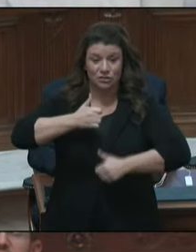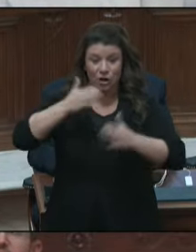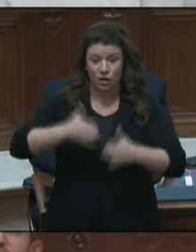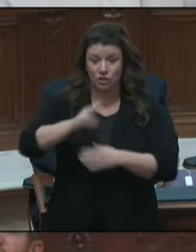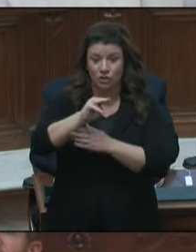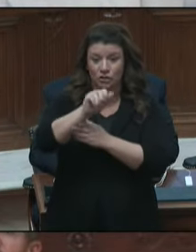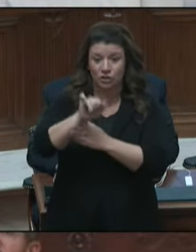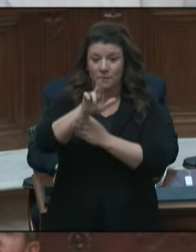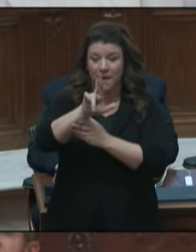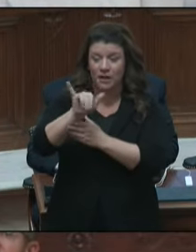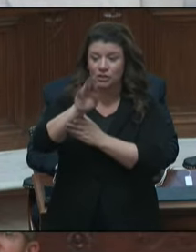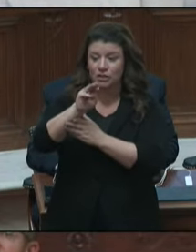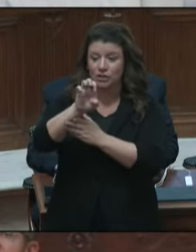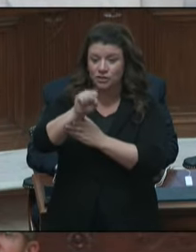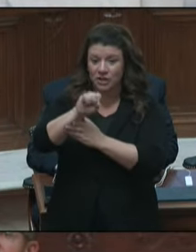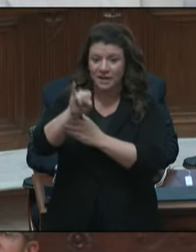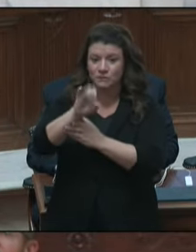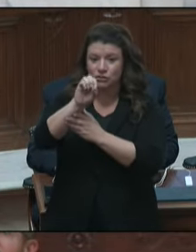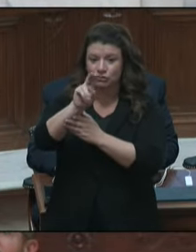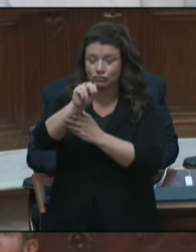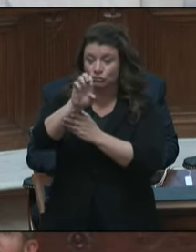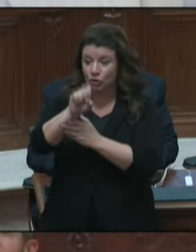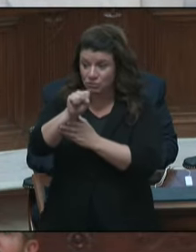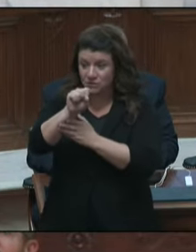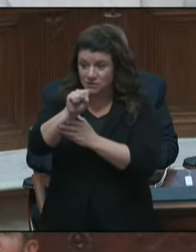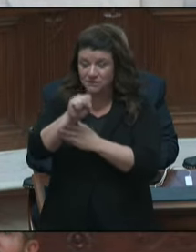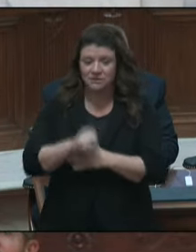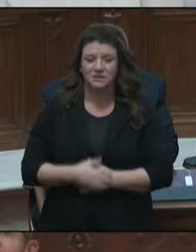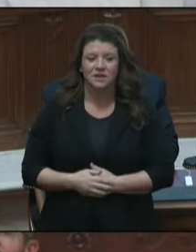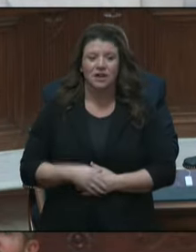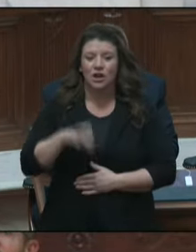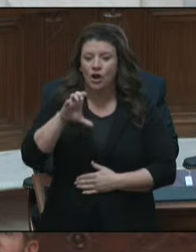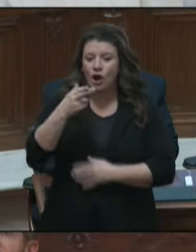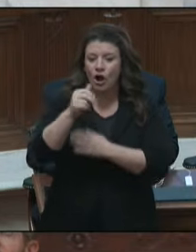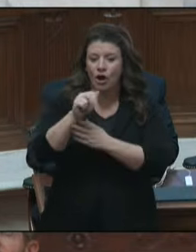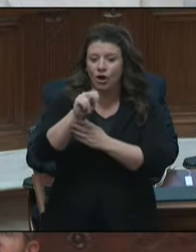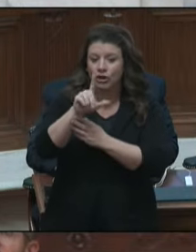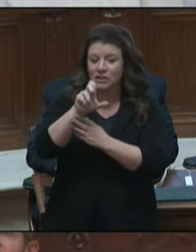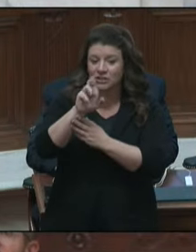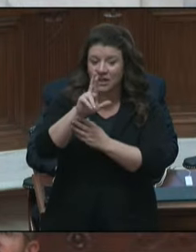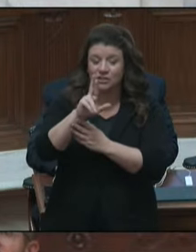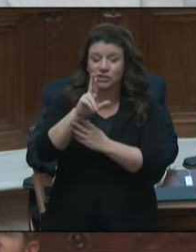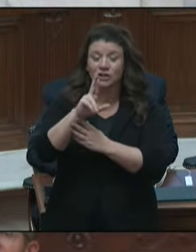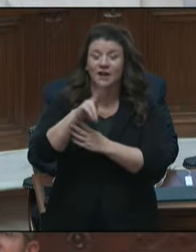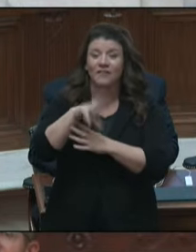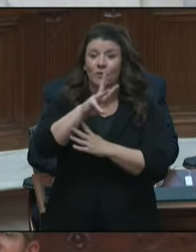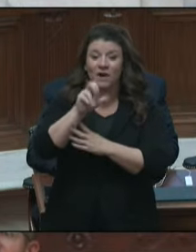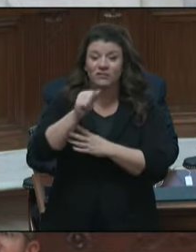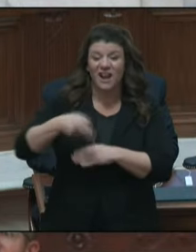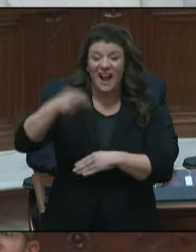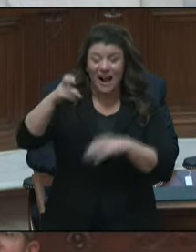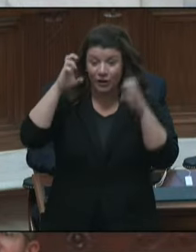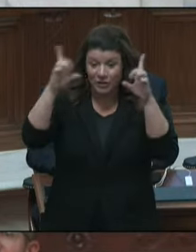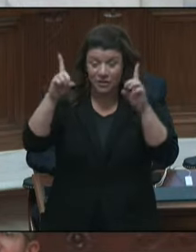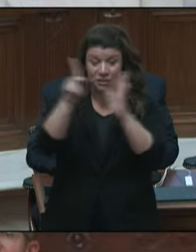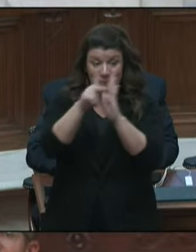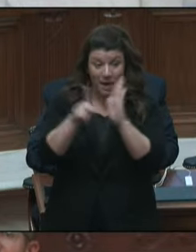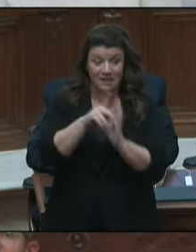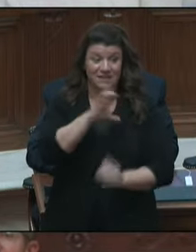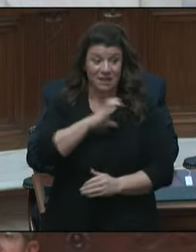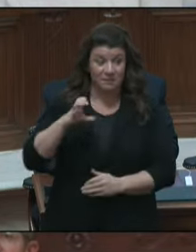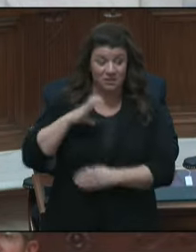Major, James Jones. Our Chancellor of the West Virginia Higher Education Policy Commission,